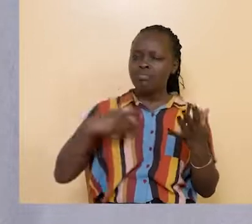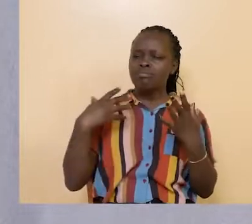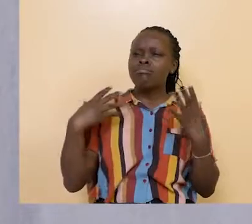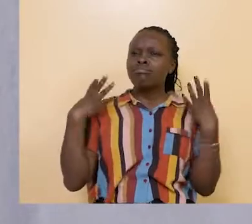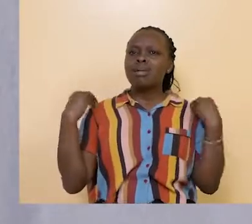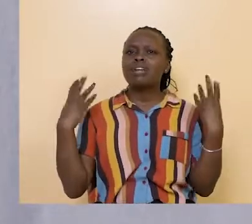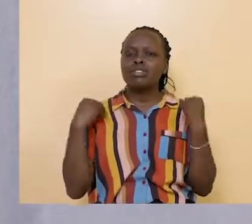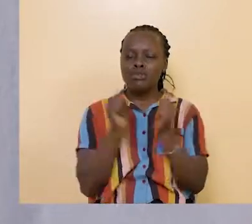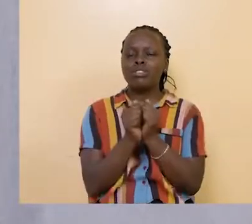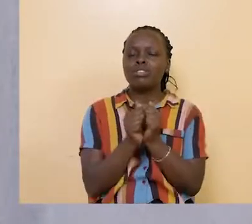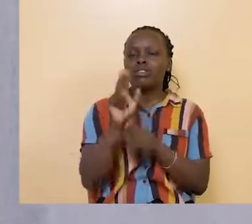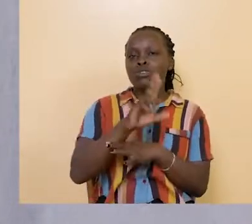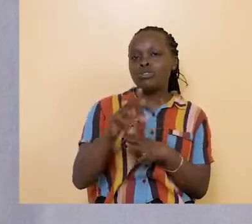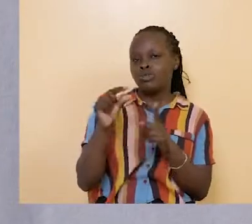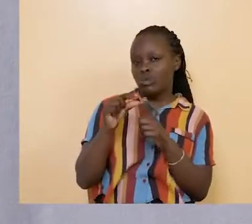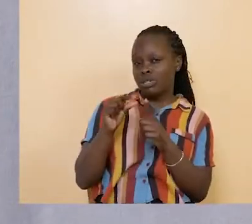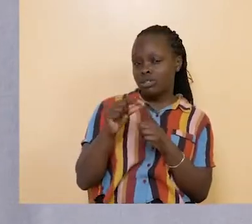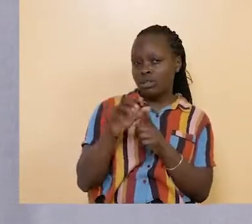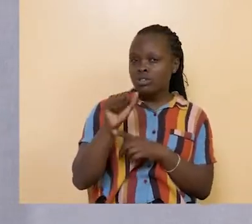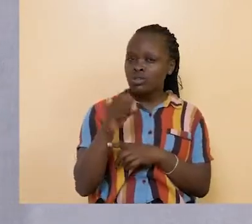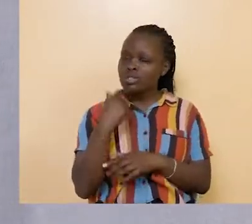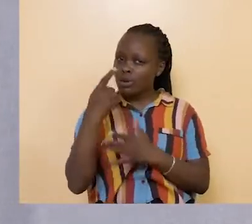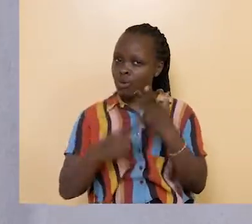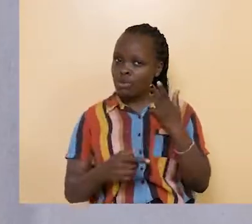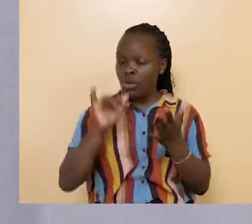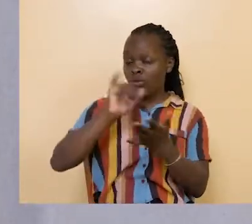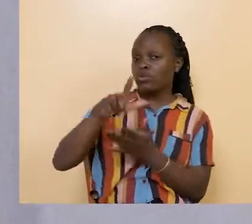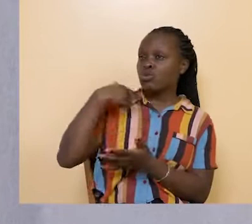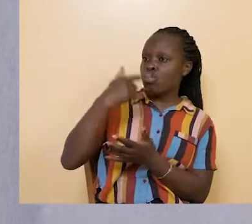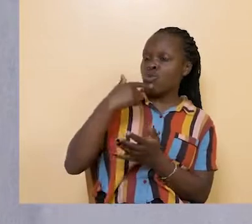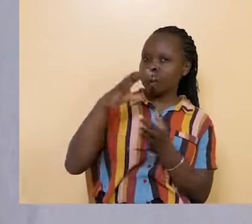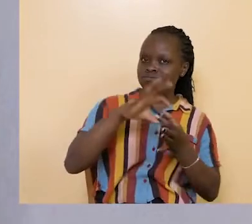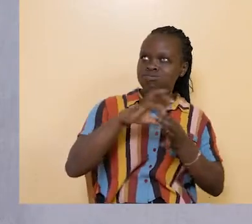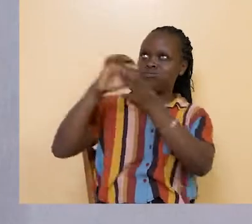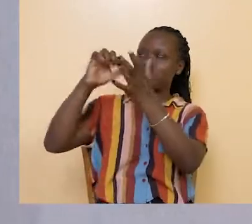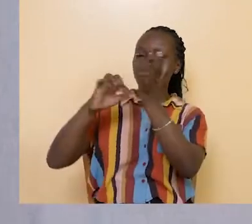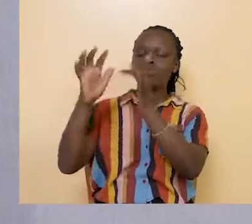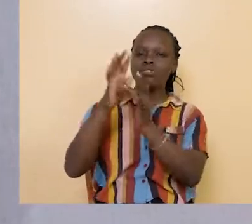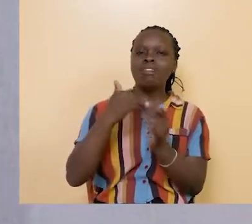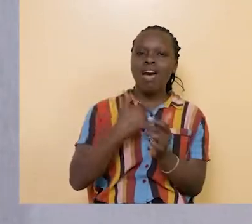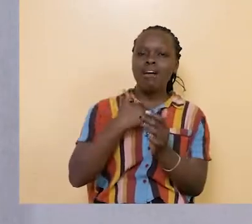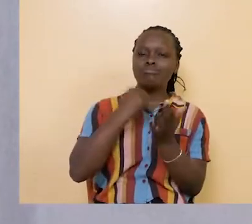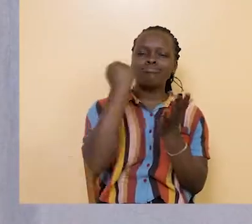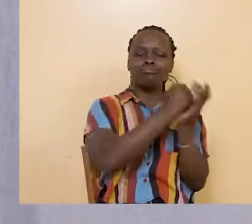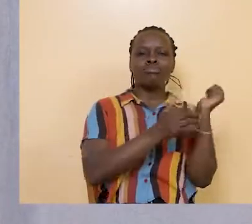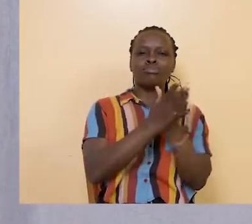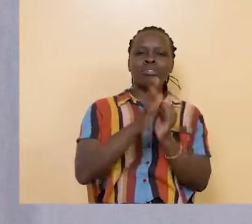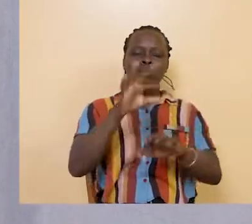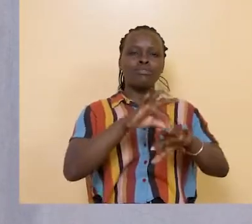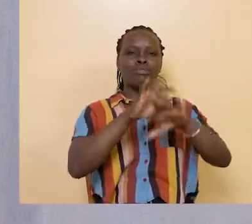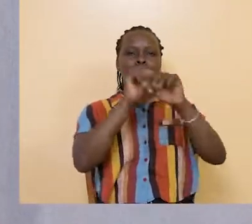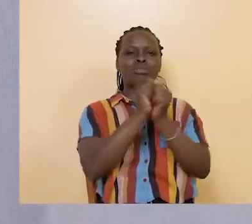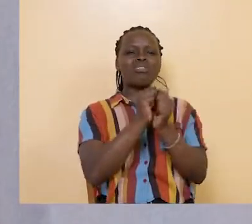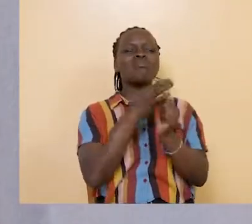to our use of words, right? And so it says that those who belong to Jesus have crucified the flesh with